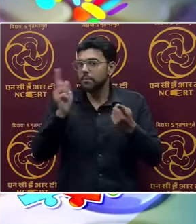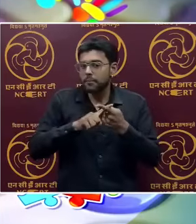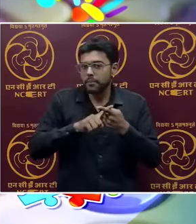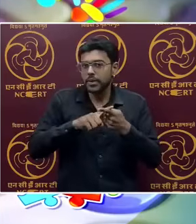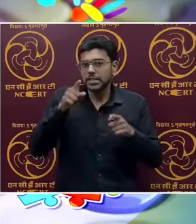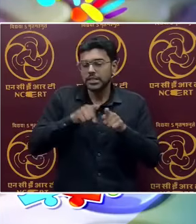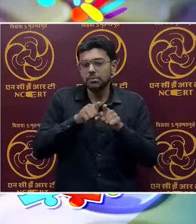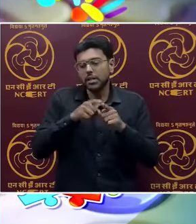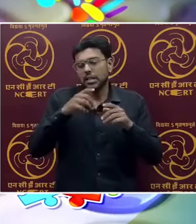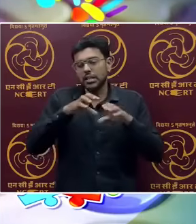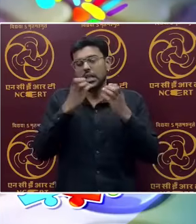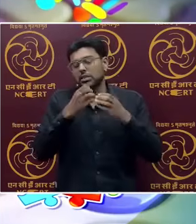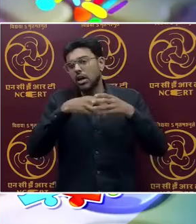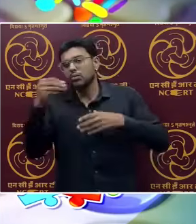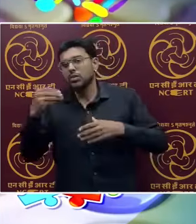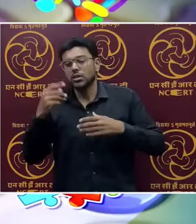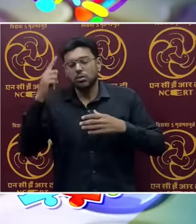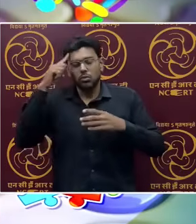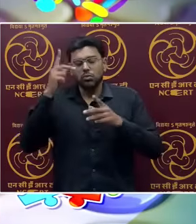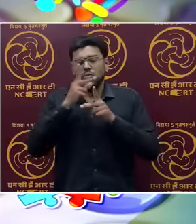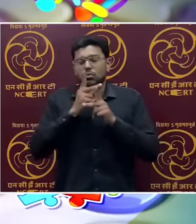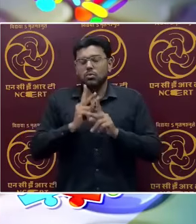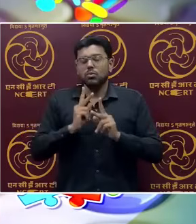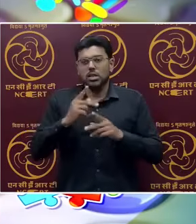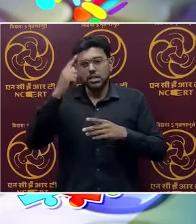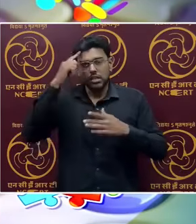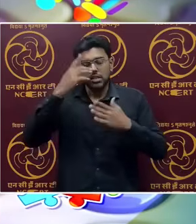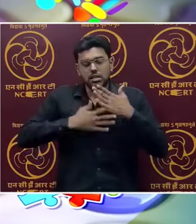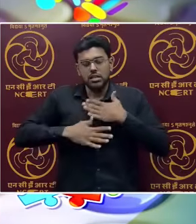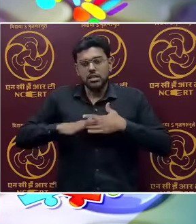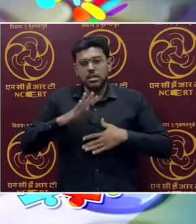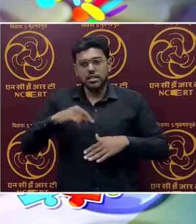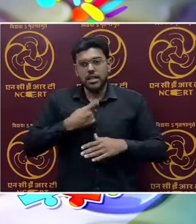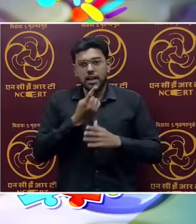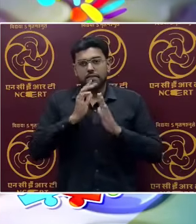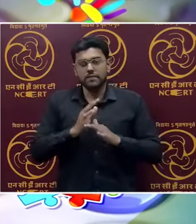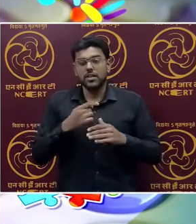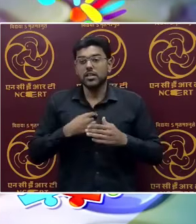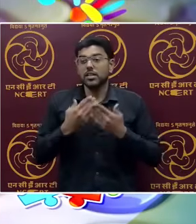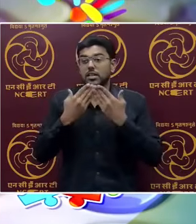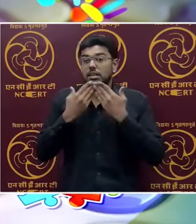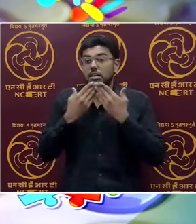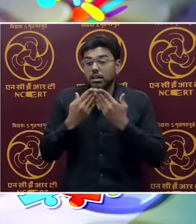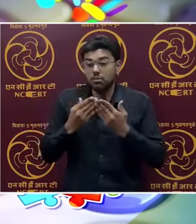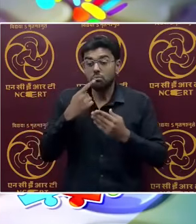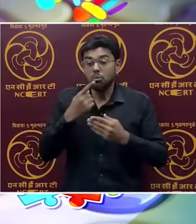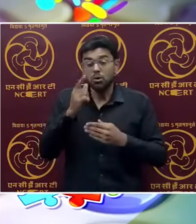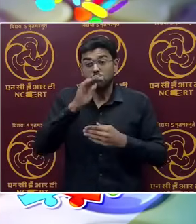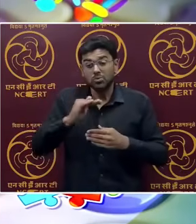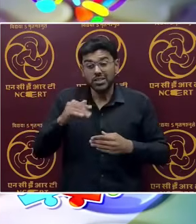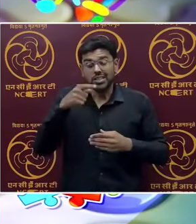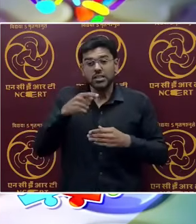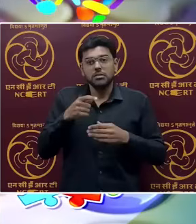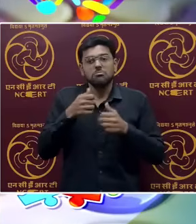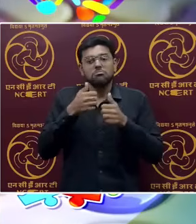actually keep himself cool and not cause. So in fact, we should thank the child for being so